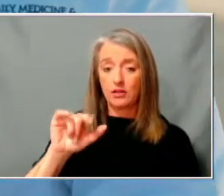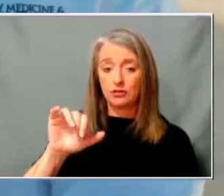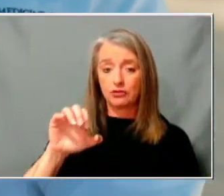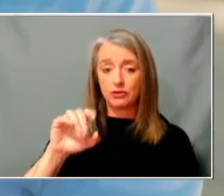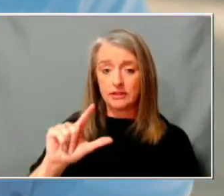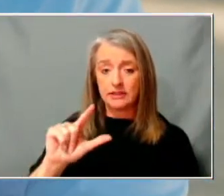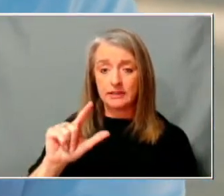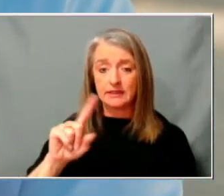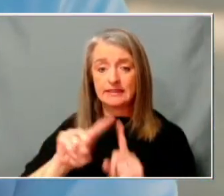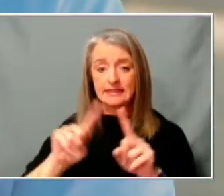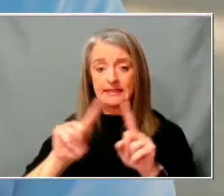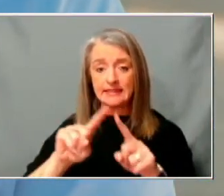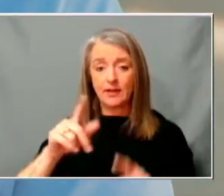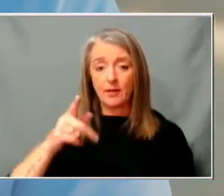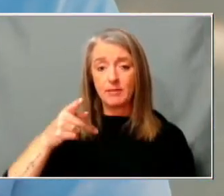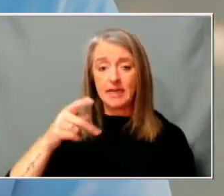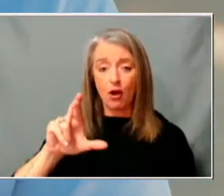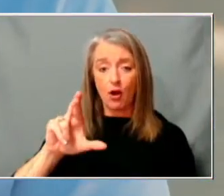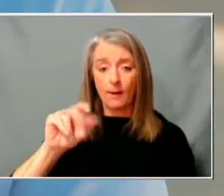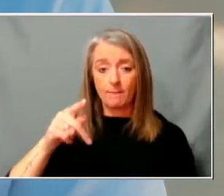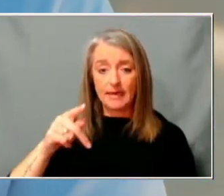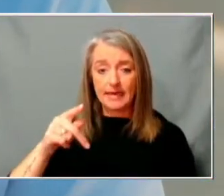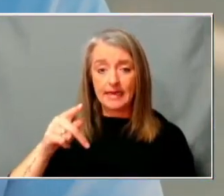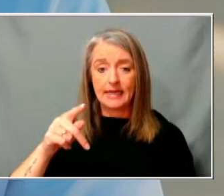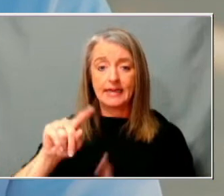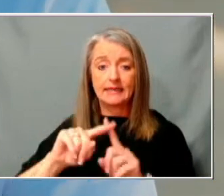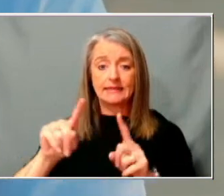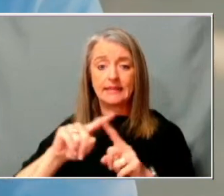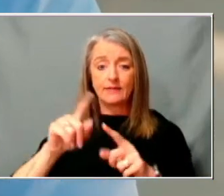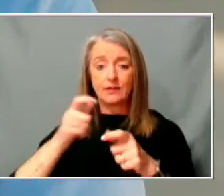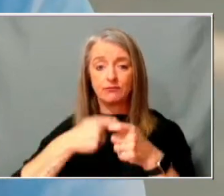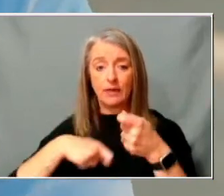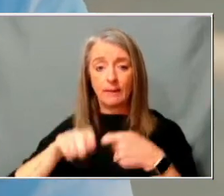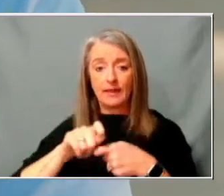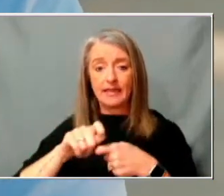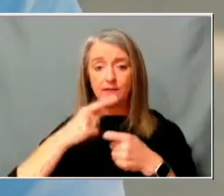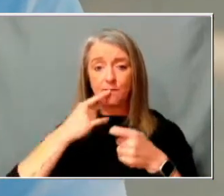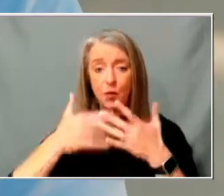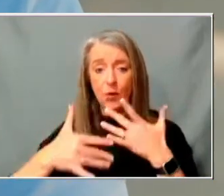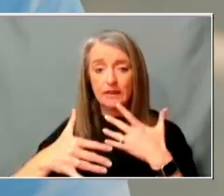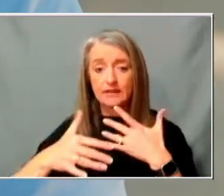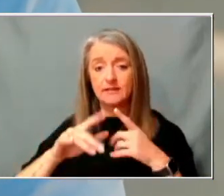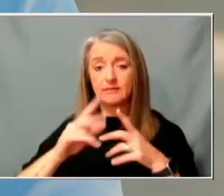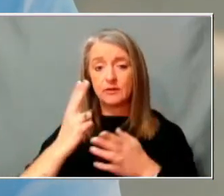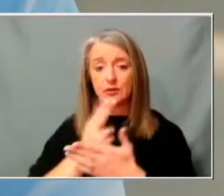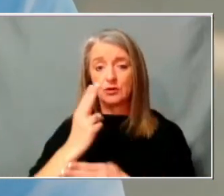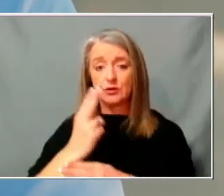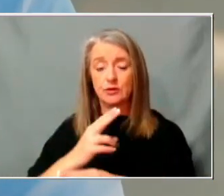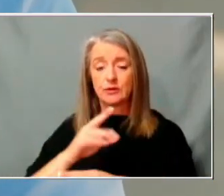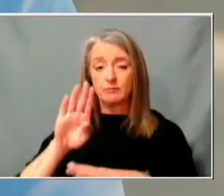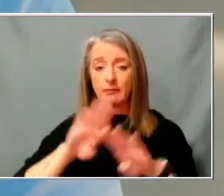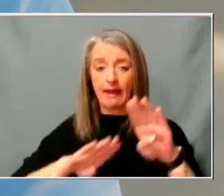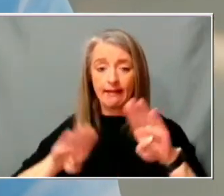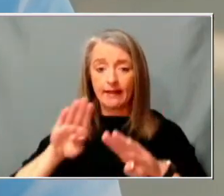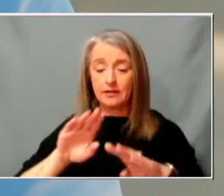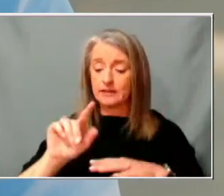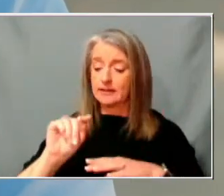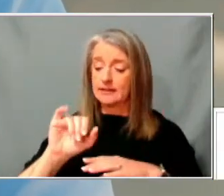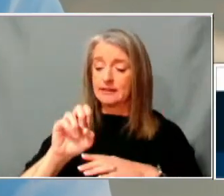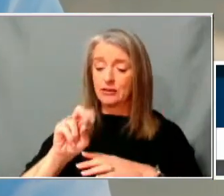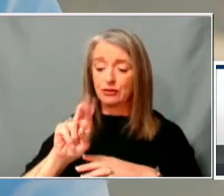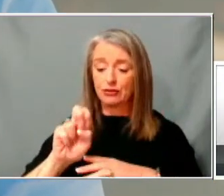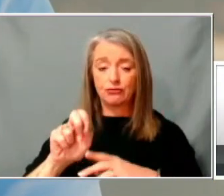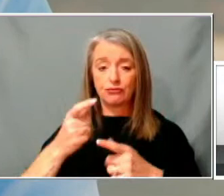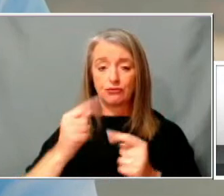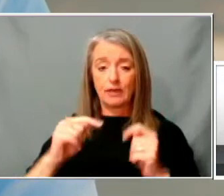plasma injections, or PRP, amniotic tissue even. So it's kind of the use of biologic tissue or biologic substrates to try